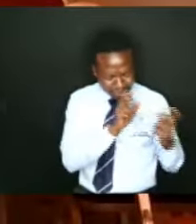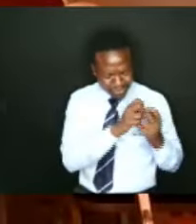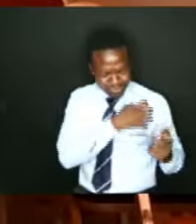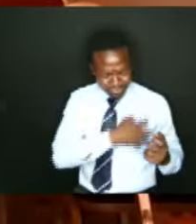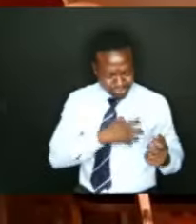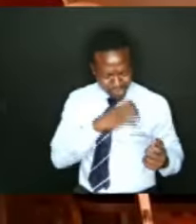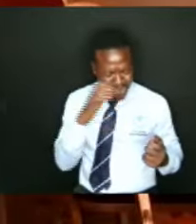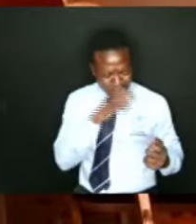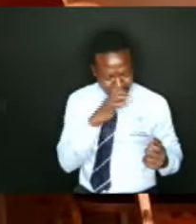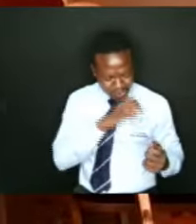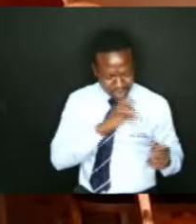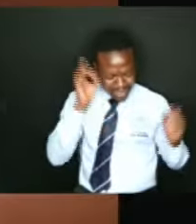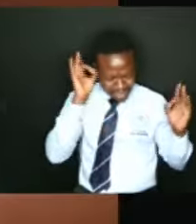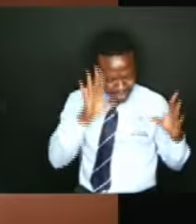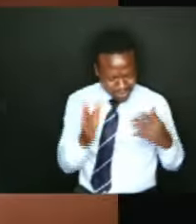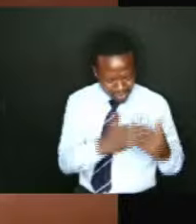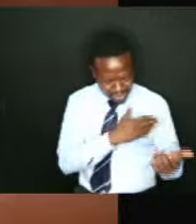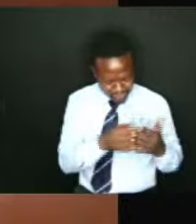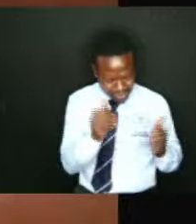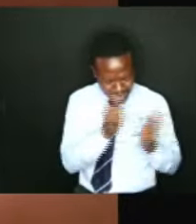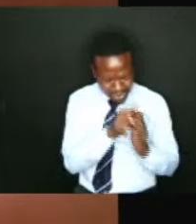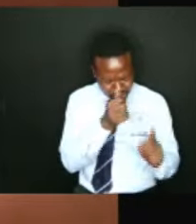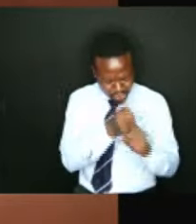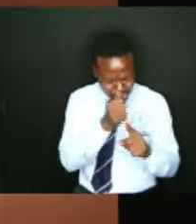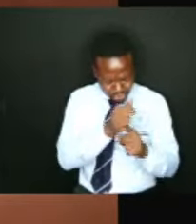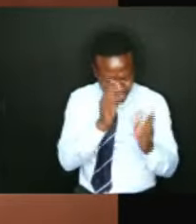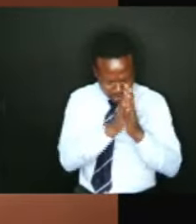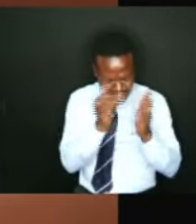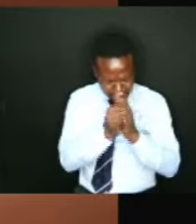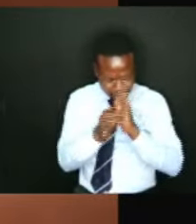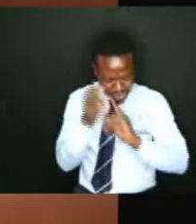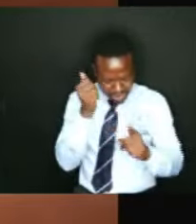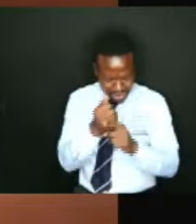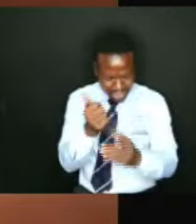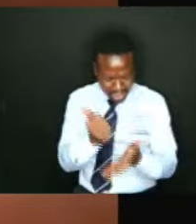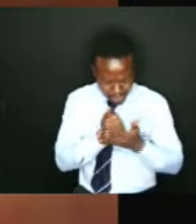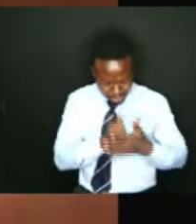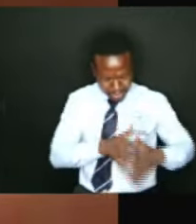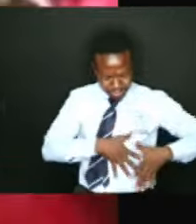forgiveness. Lord, may you grant us favor.